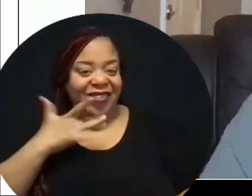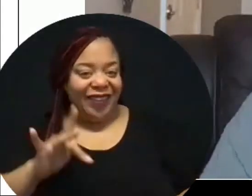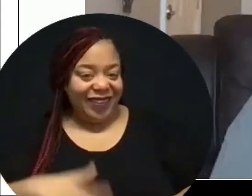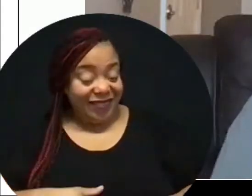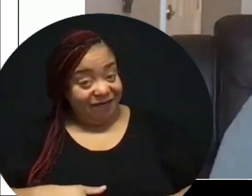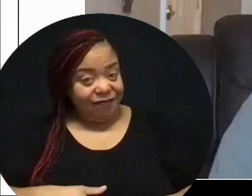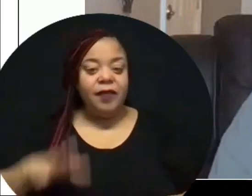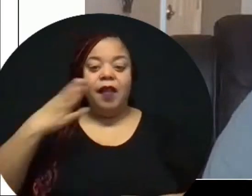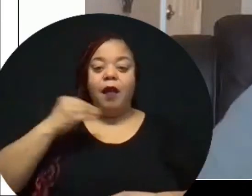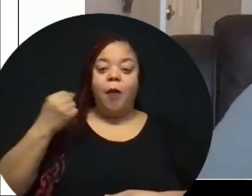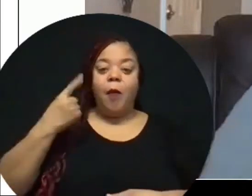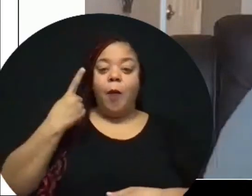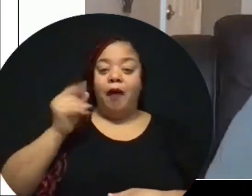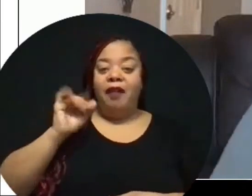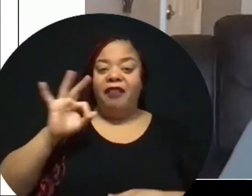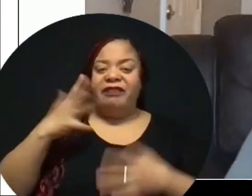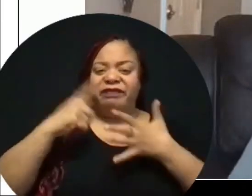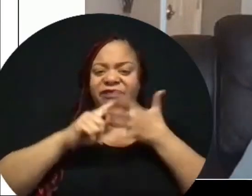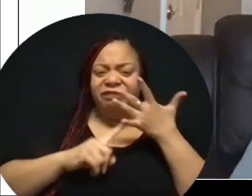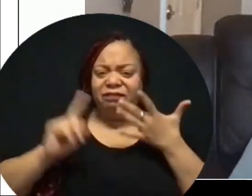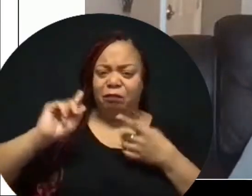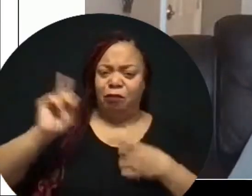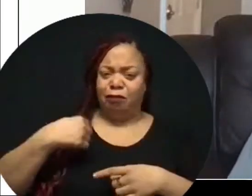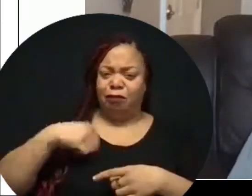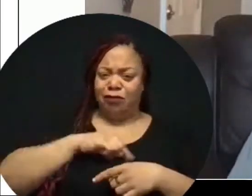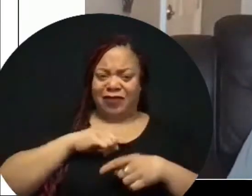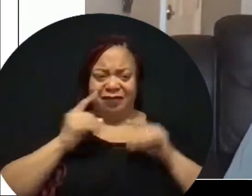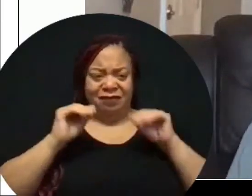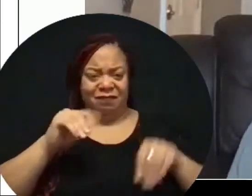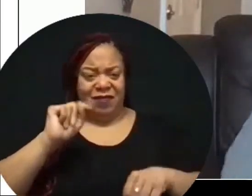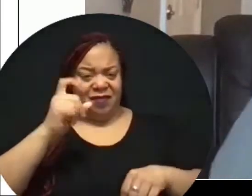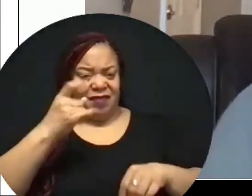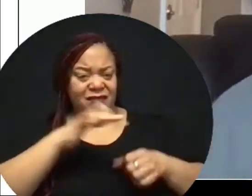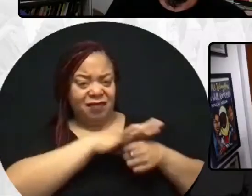it affects everybody, but yeah, I guess that's all I'm going to say for right now.